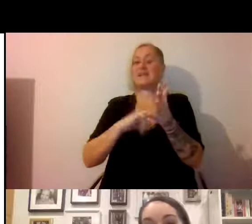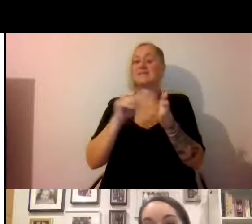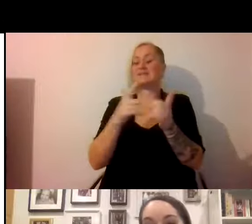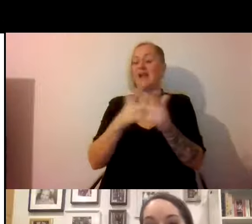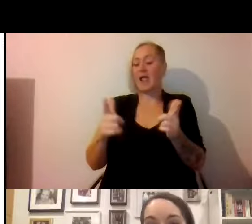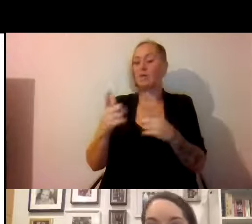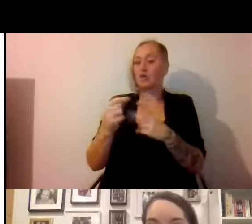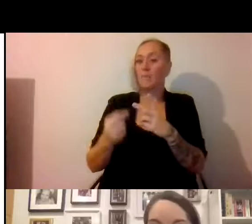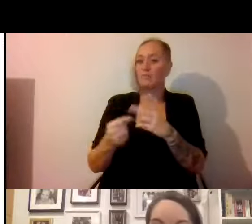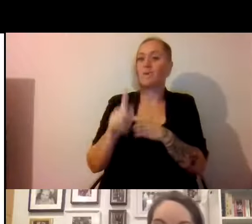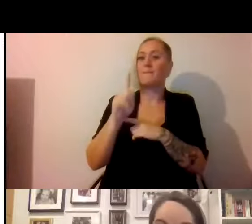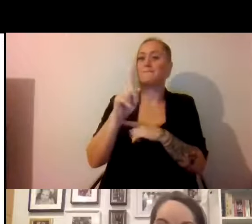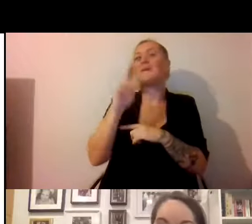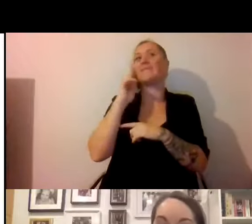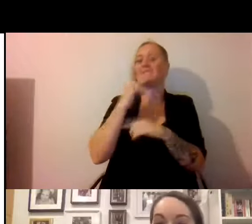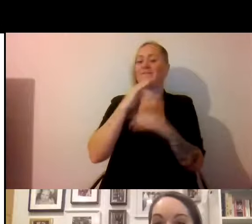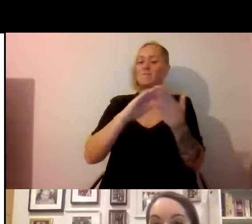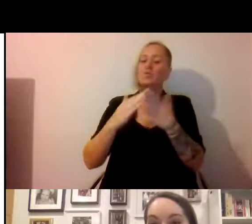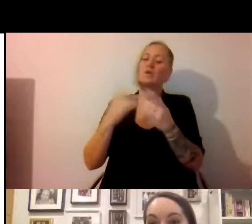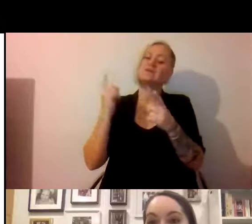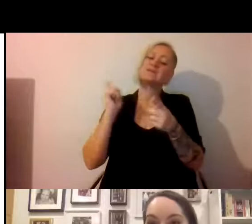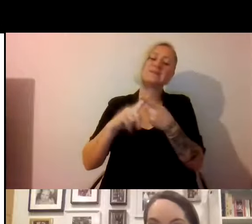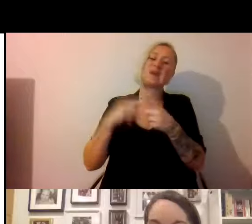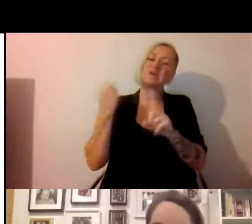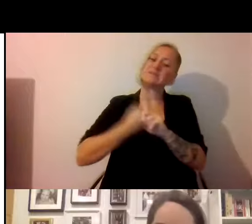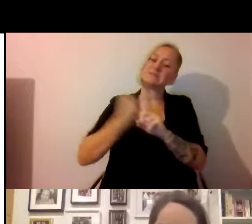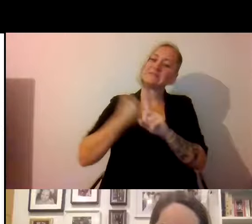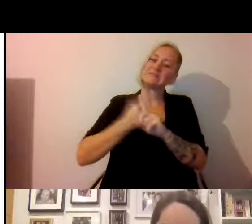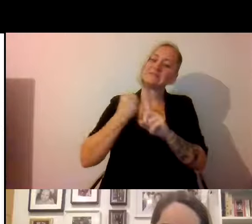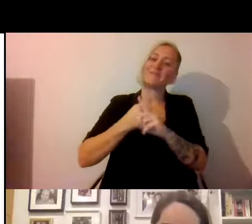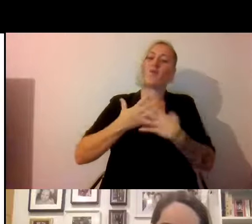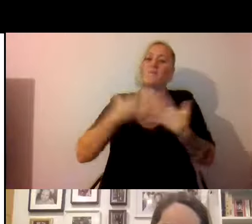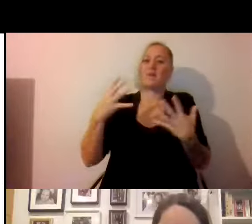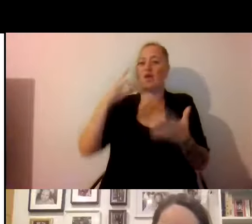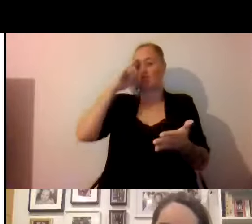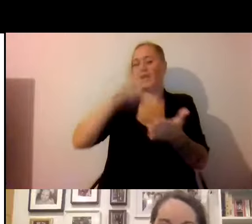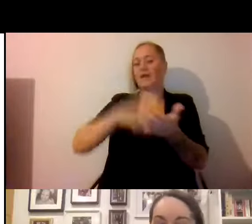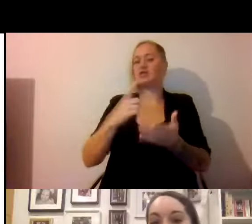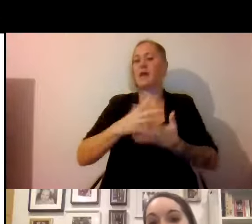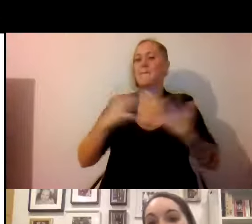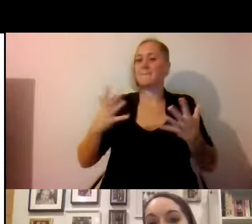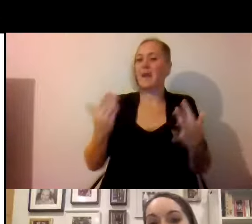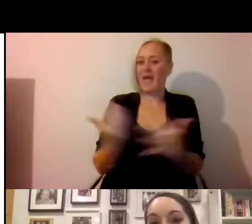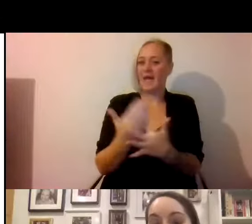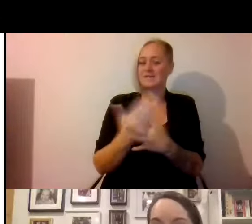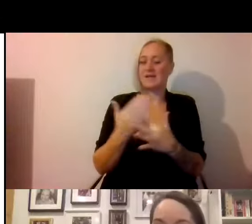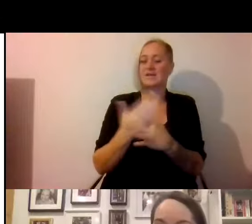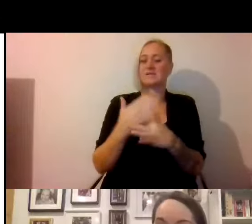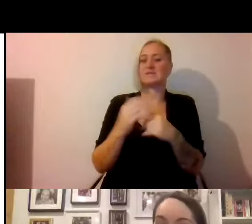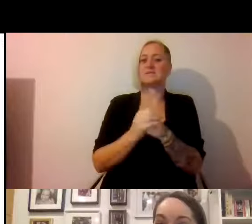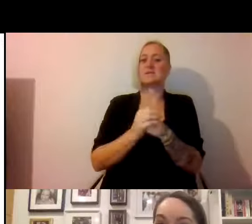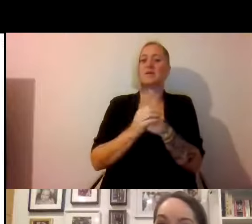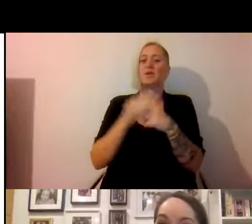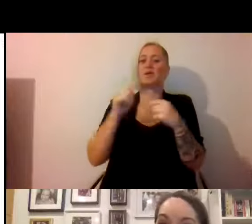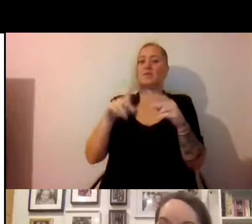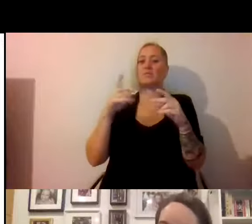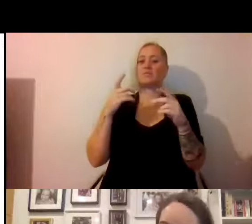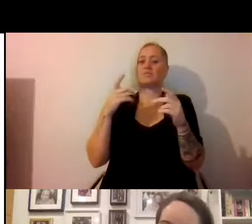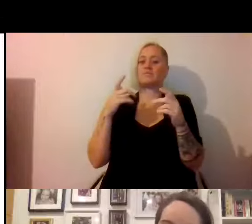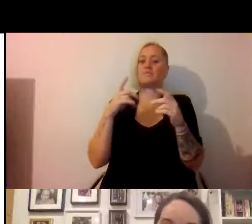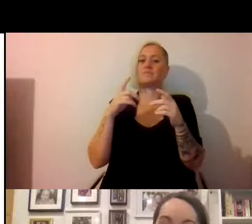community continue to lobby for greater recognition and greater access. A full status for AUSLAN as an official language like they have in